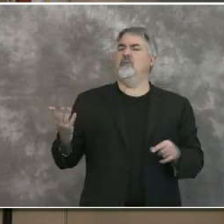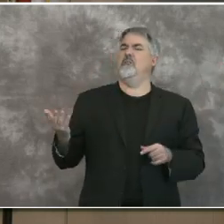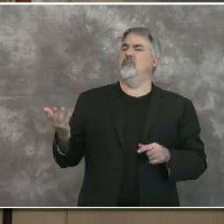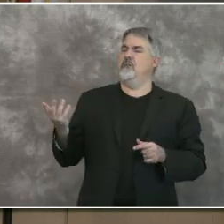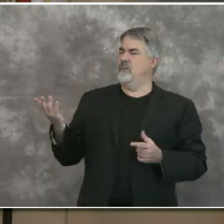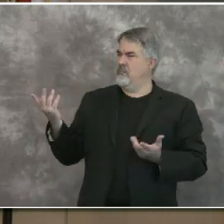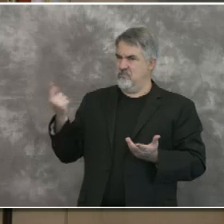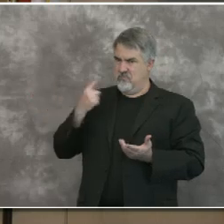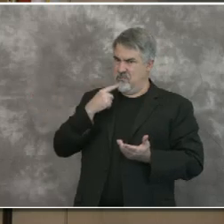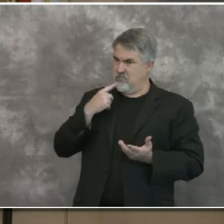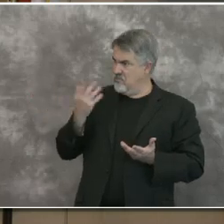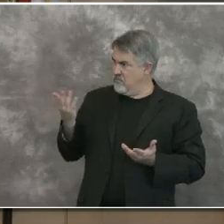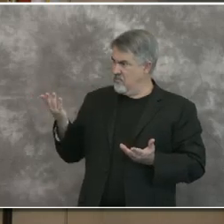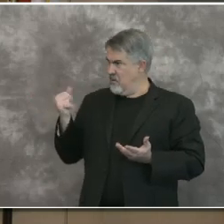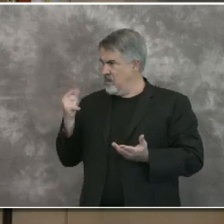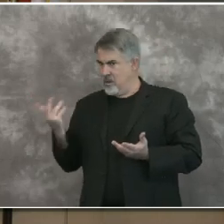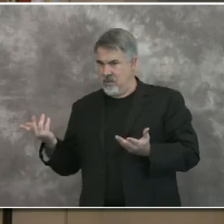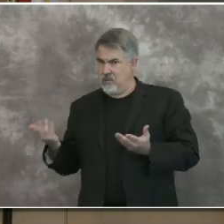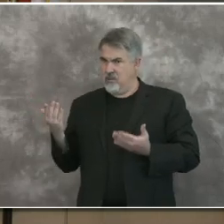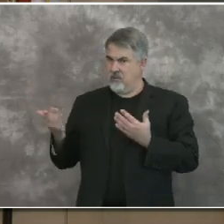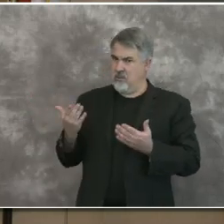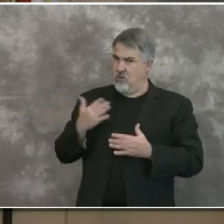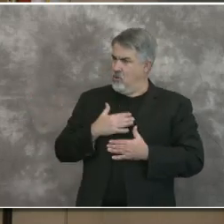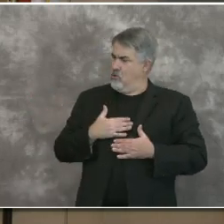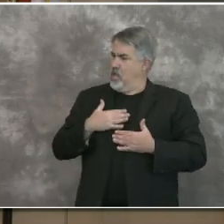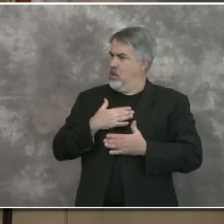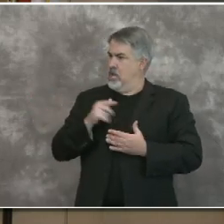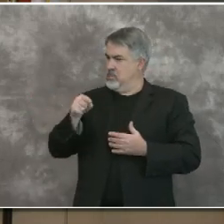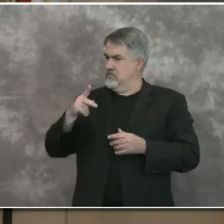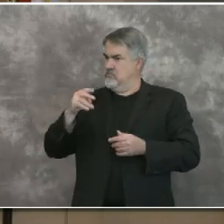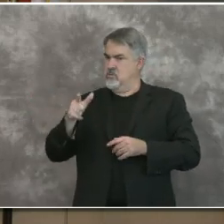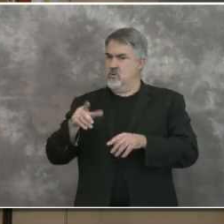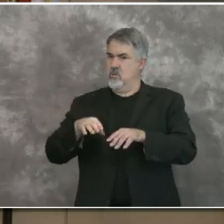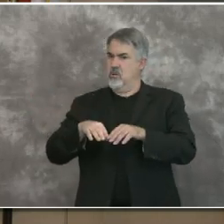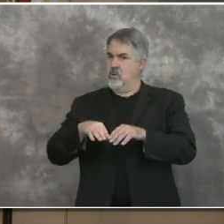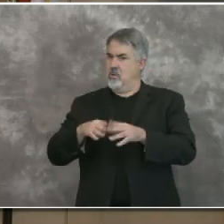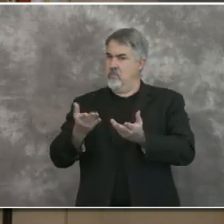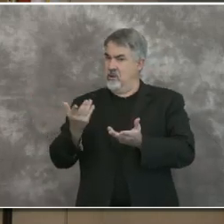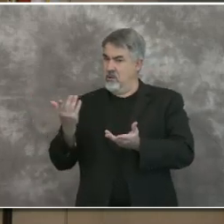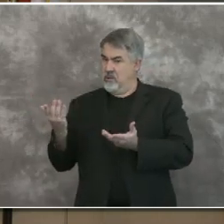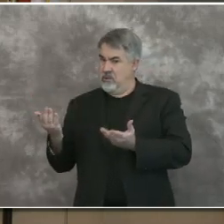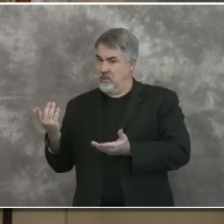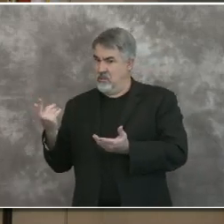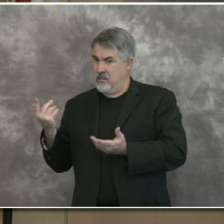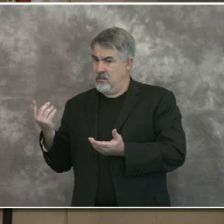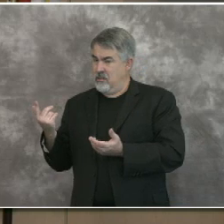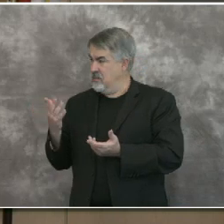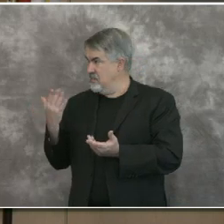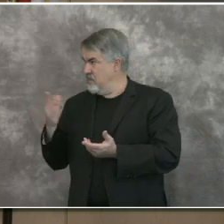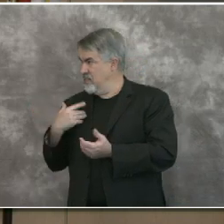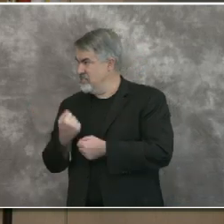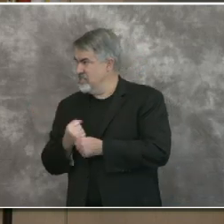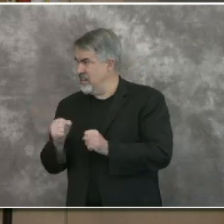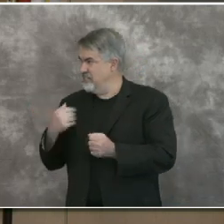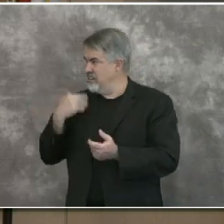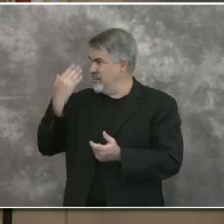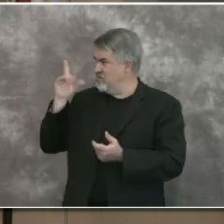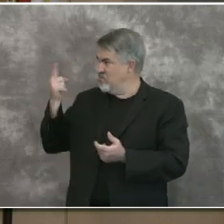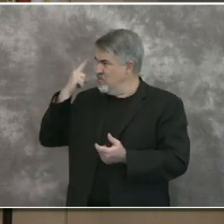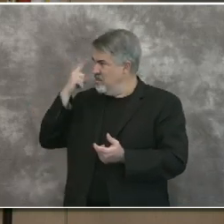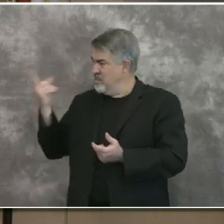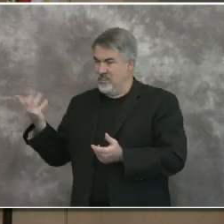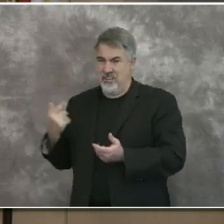numerous recreational activities, some of which arguably might not be as safe or don't have the similar endorsement of the